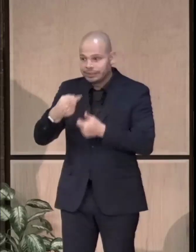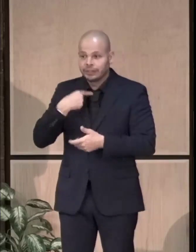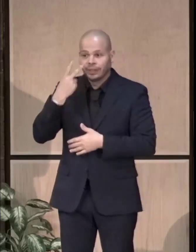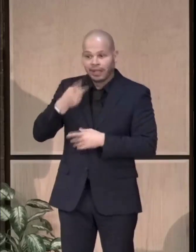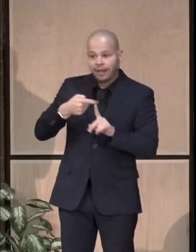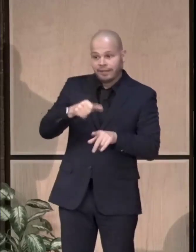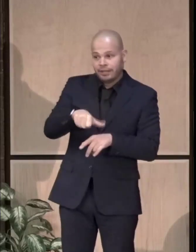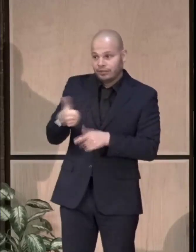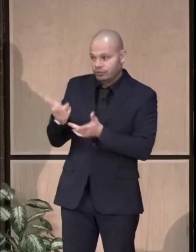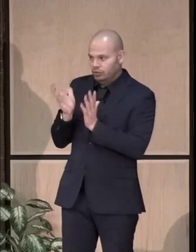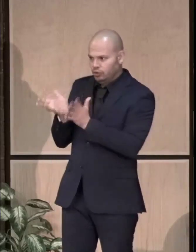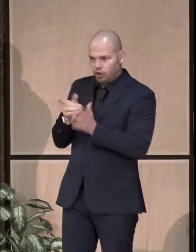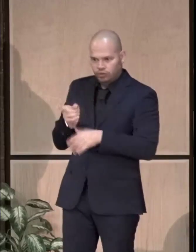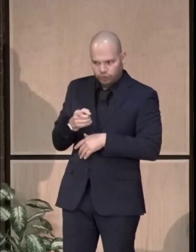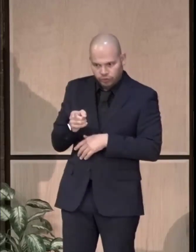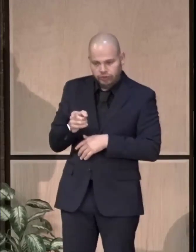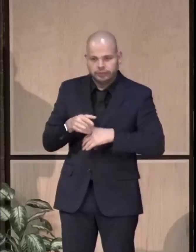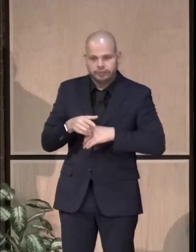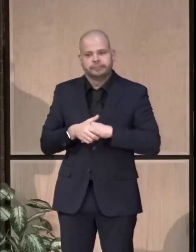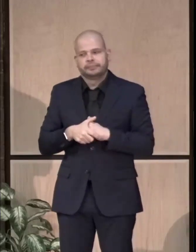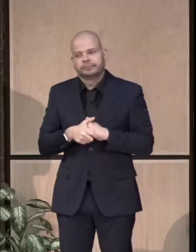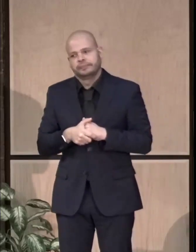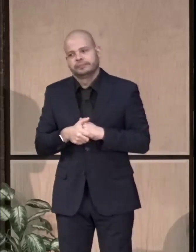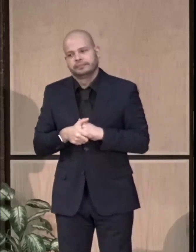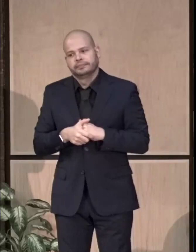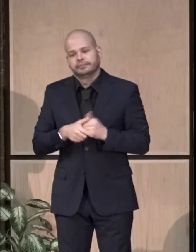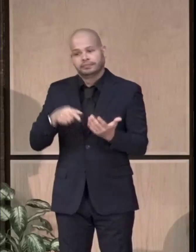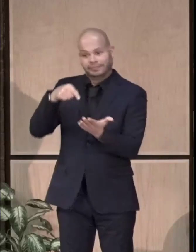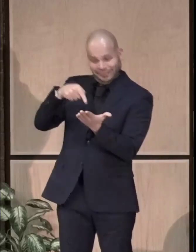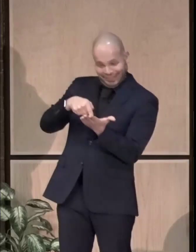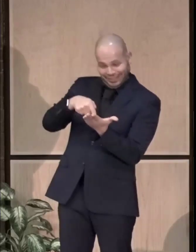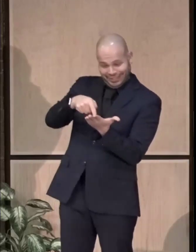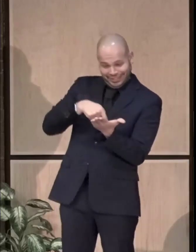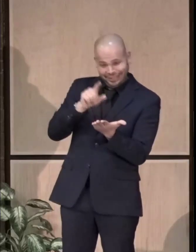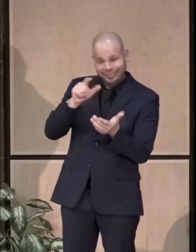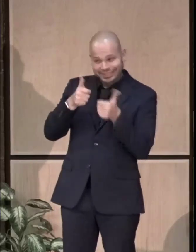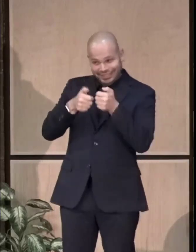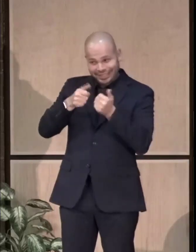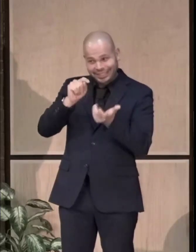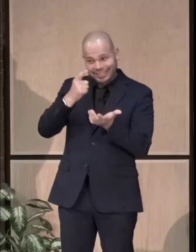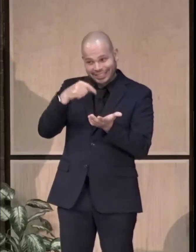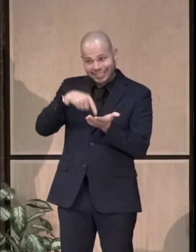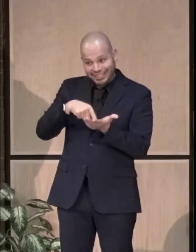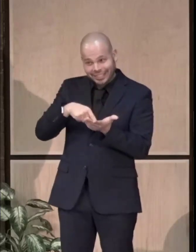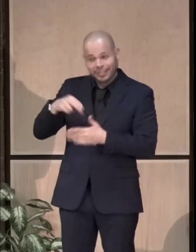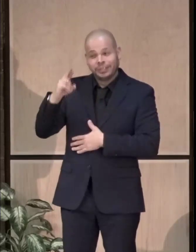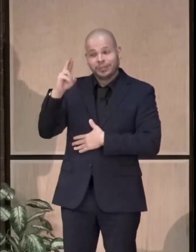The text messages said that he was going to shoot up the unit and other places.